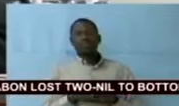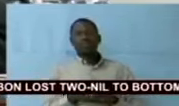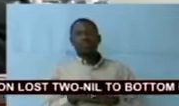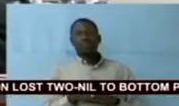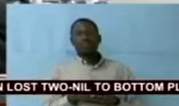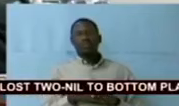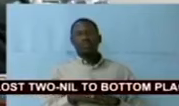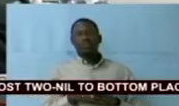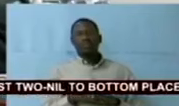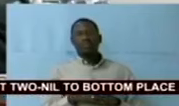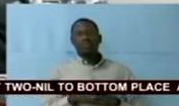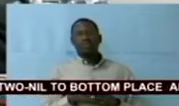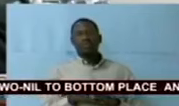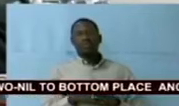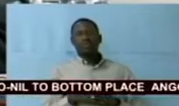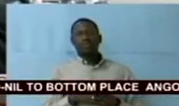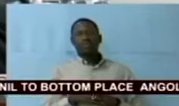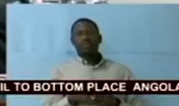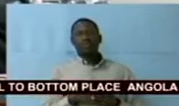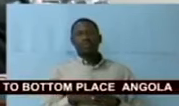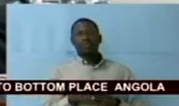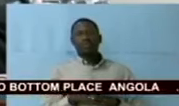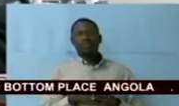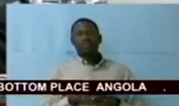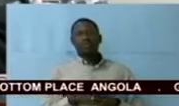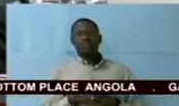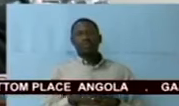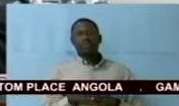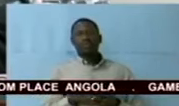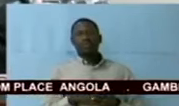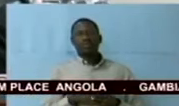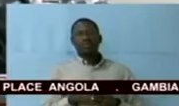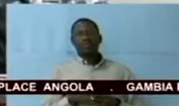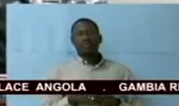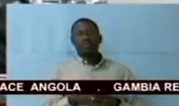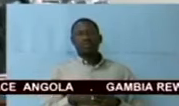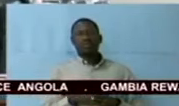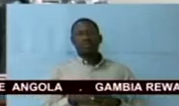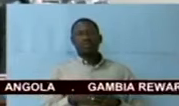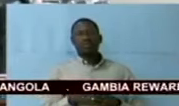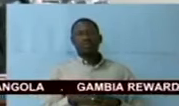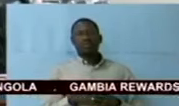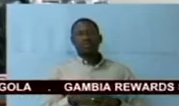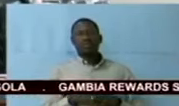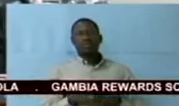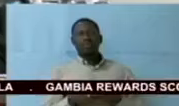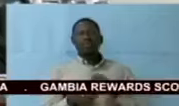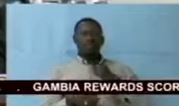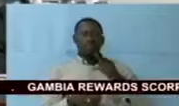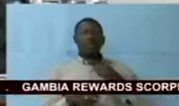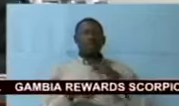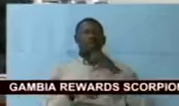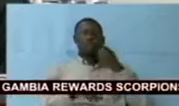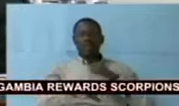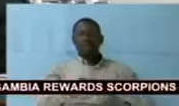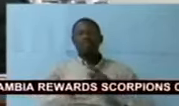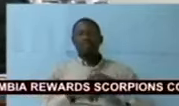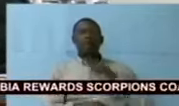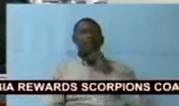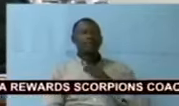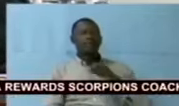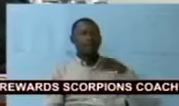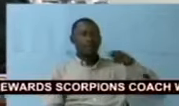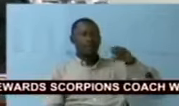keba yala bari kito nyi nakarola ate be mo le kono menu martala Mr. Maifati. Well, Mr.